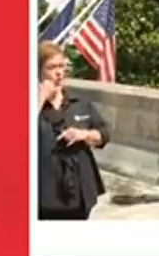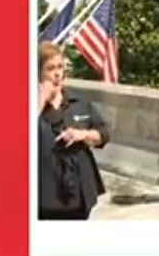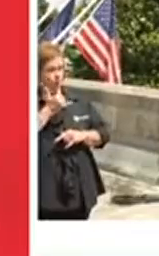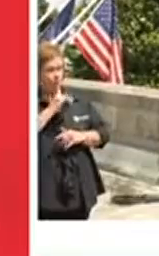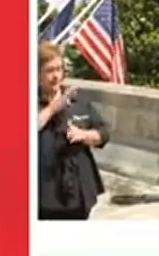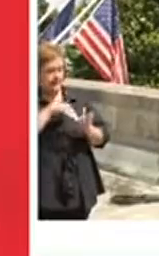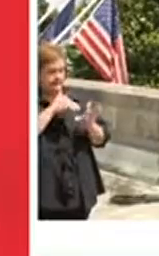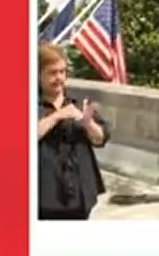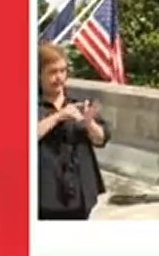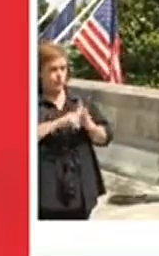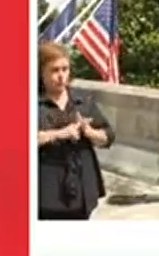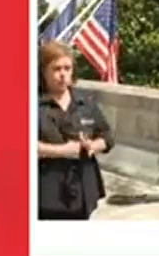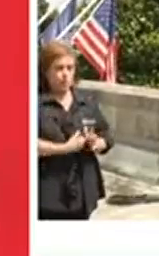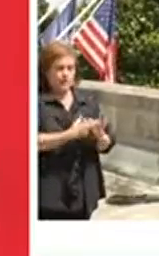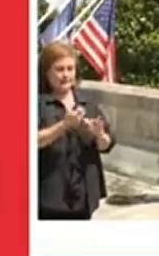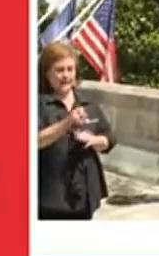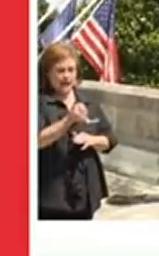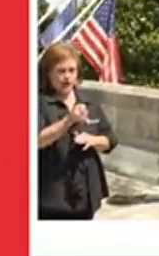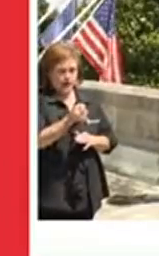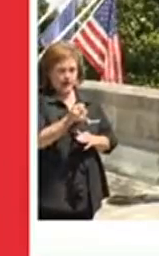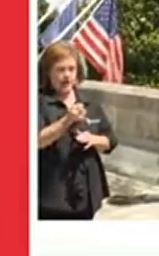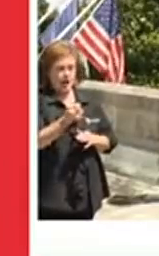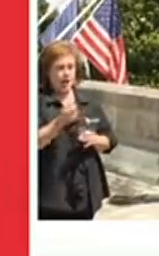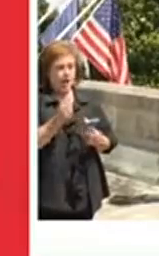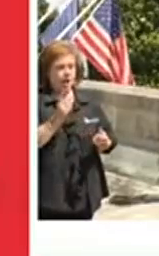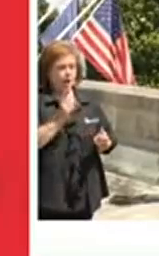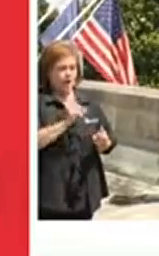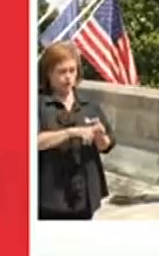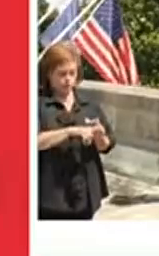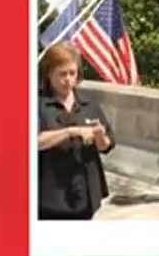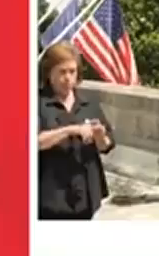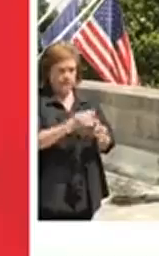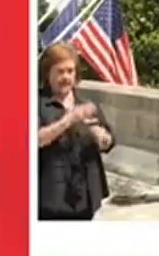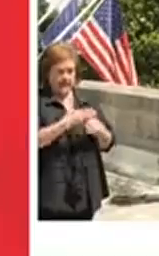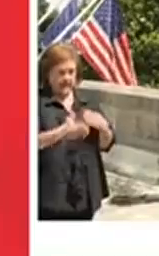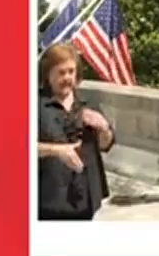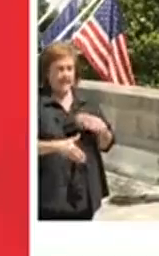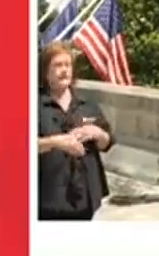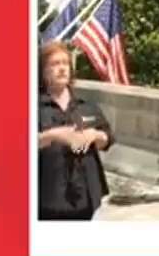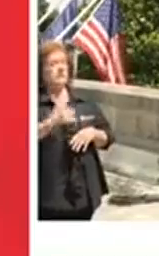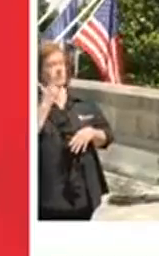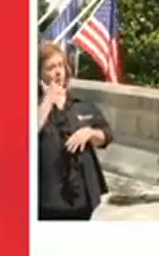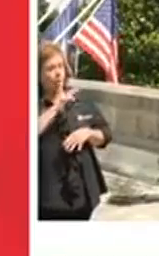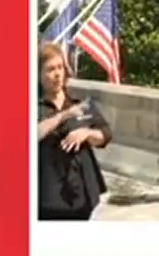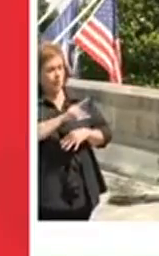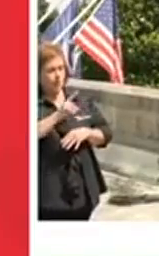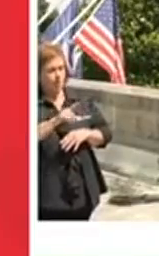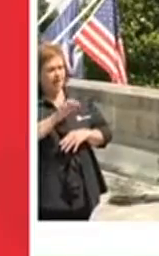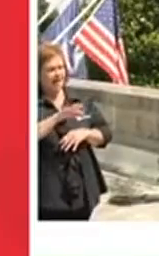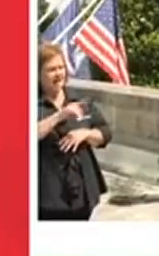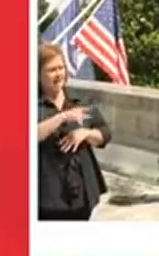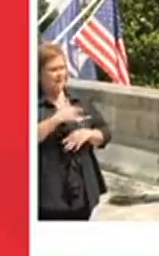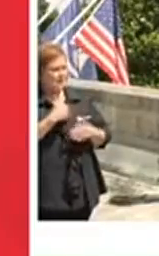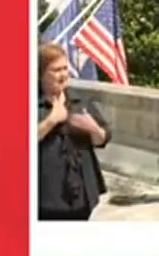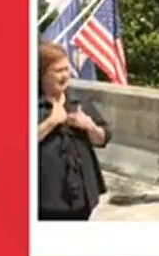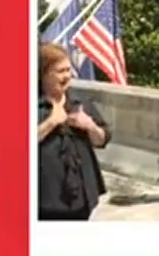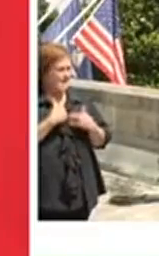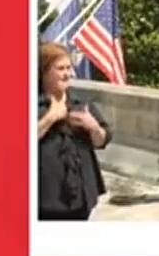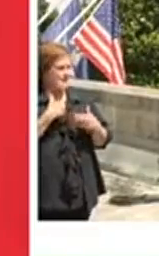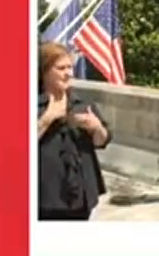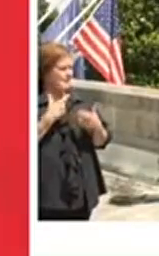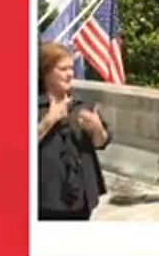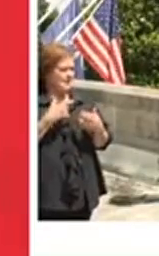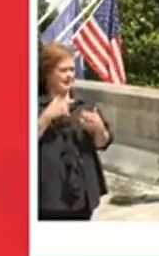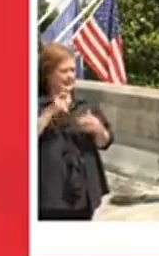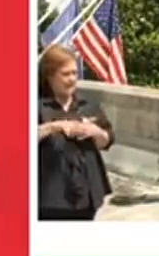calls beginning Saturday and remain open throughout the event. Call 311 to be connected if you have medical or mobility needs and might need extra help during this